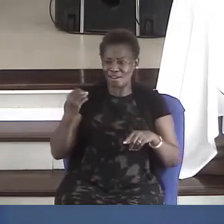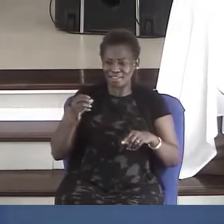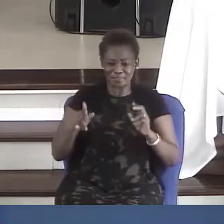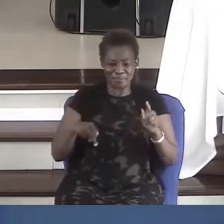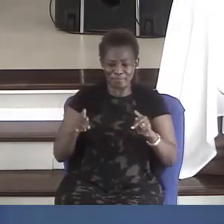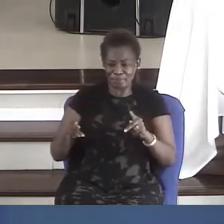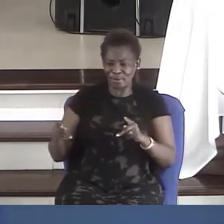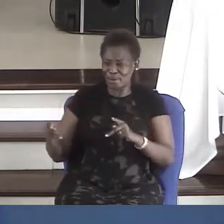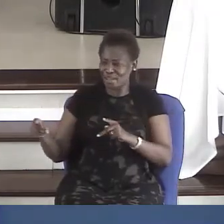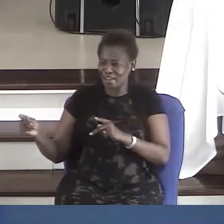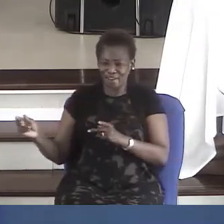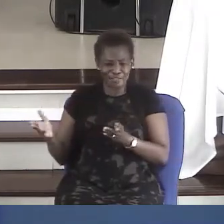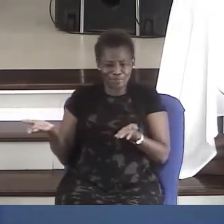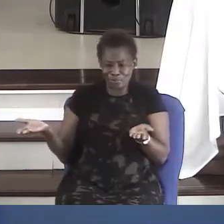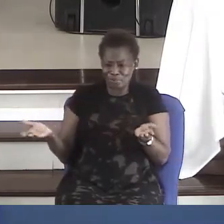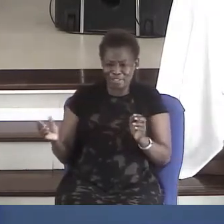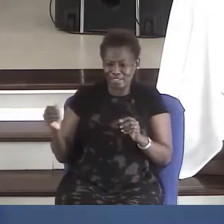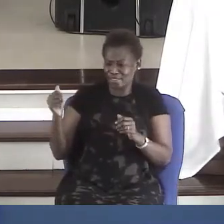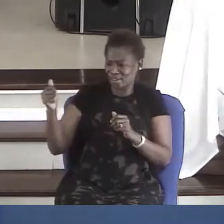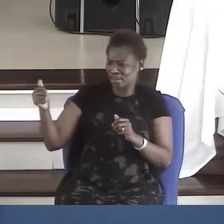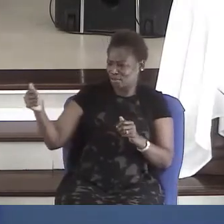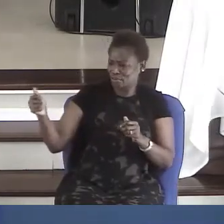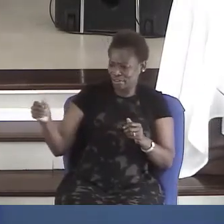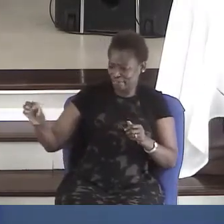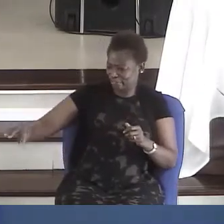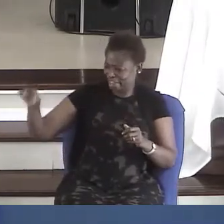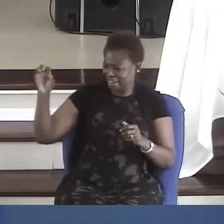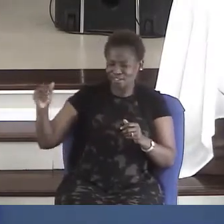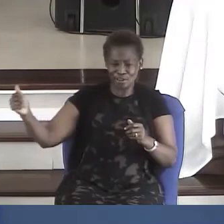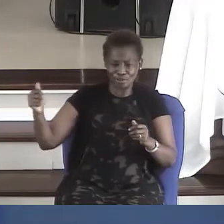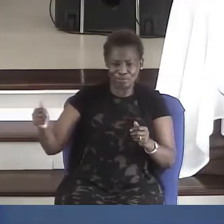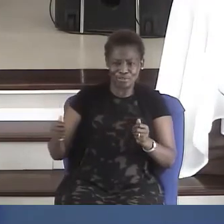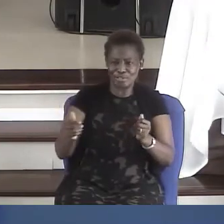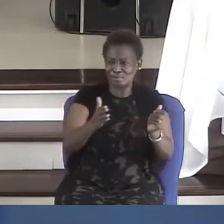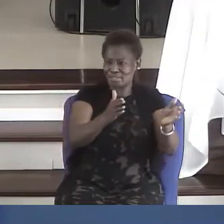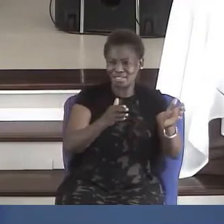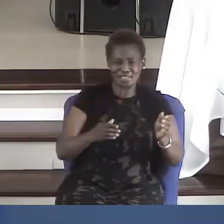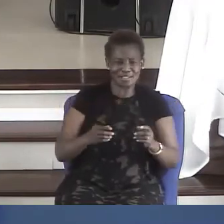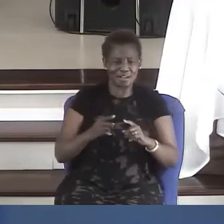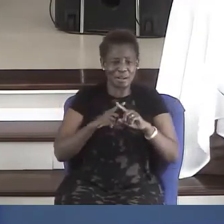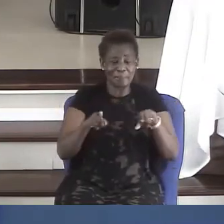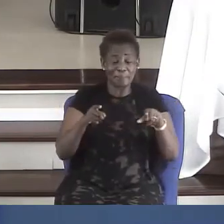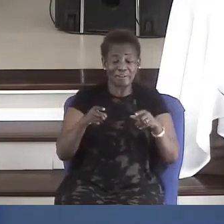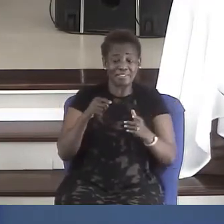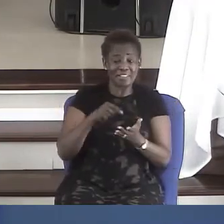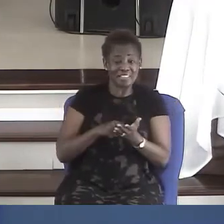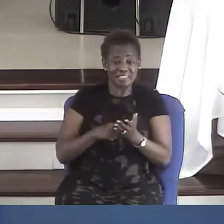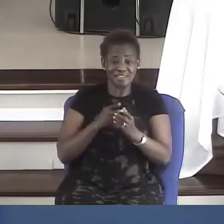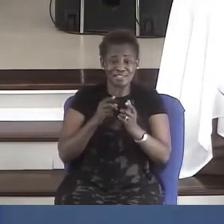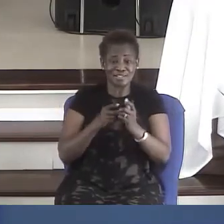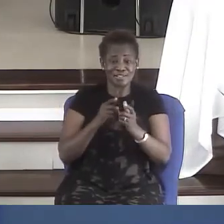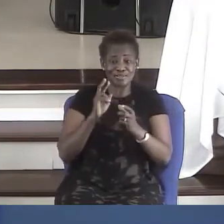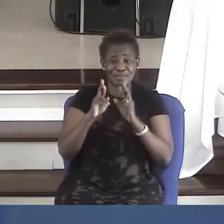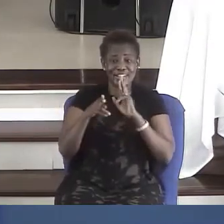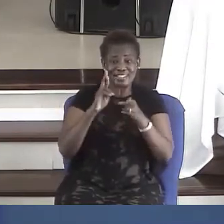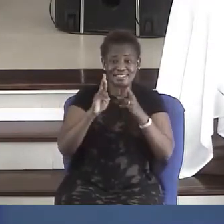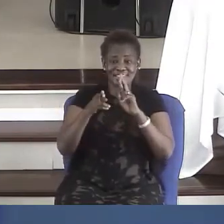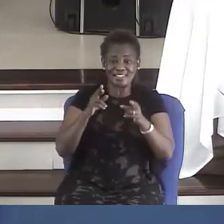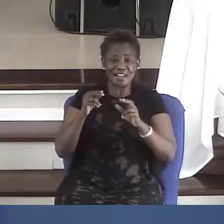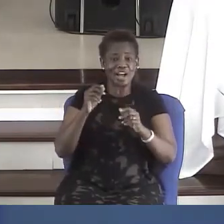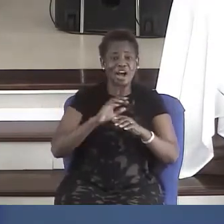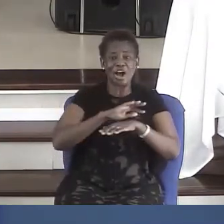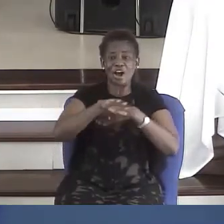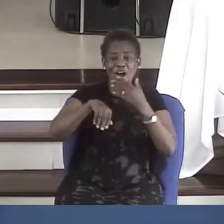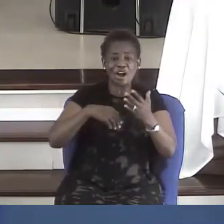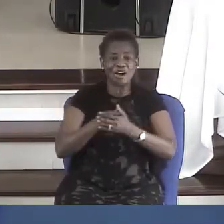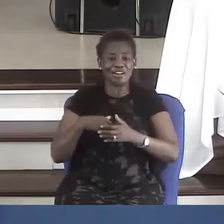finish line, it is good enough for God. Isn't that so? So some of us, we're gonna sin, yes. Hallelujah.